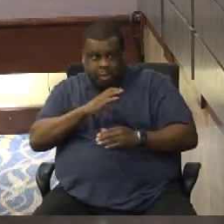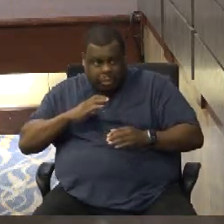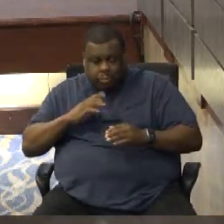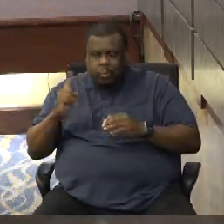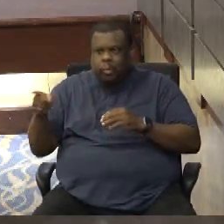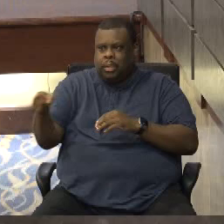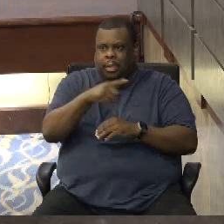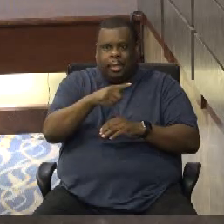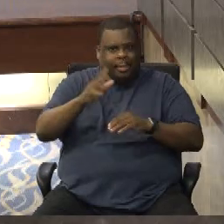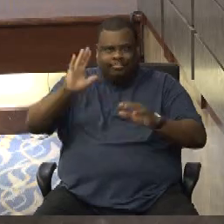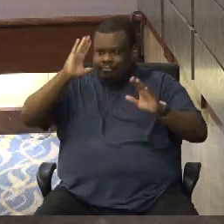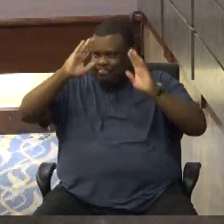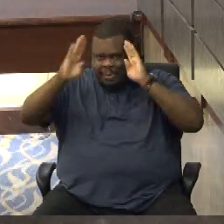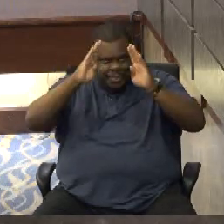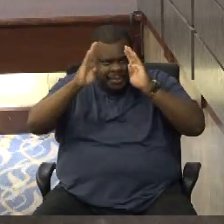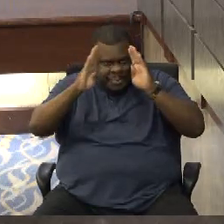leave.